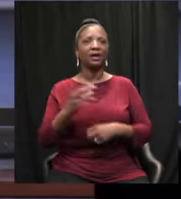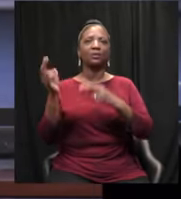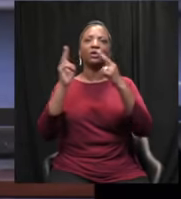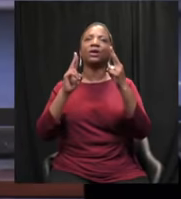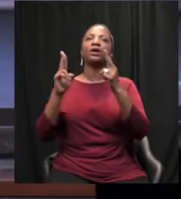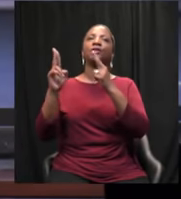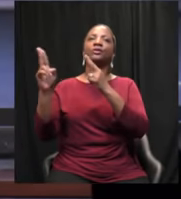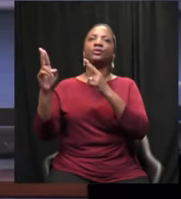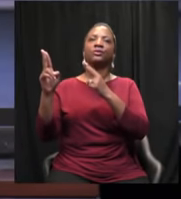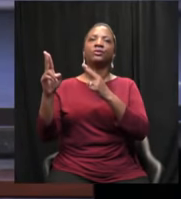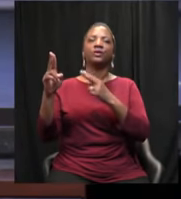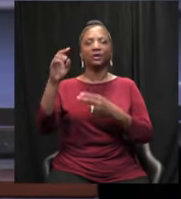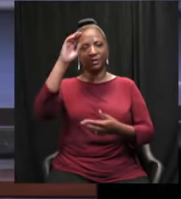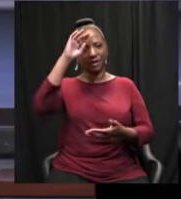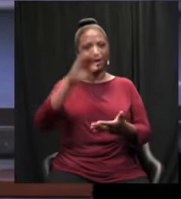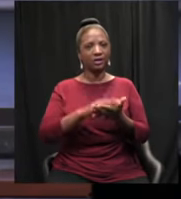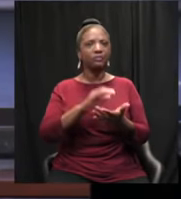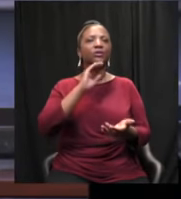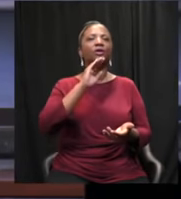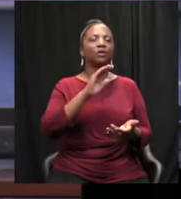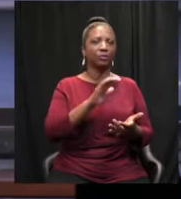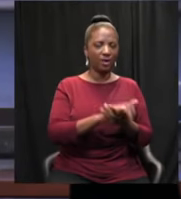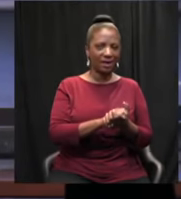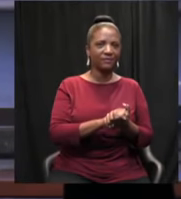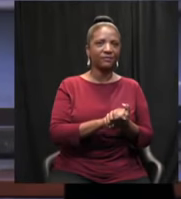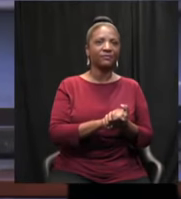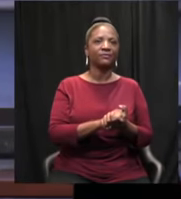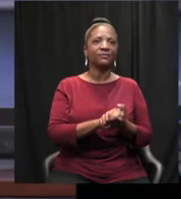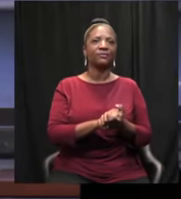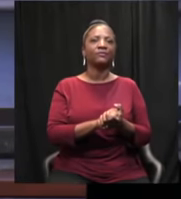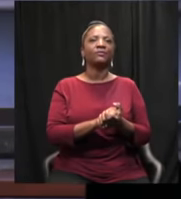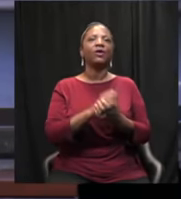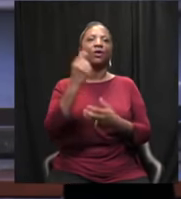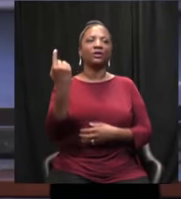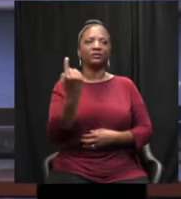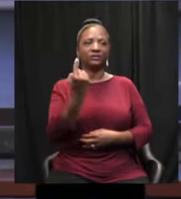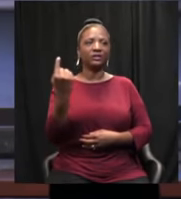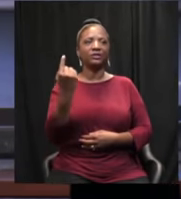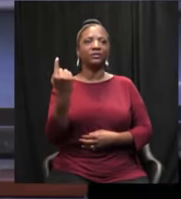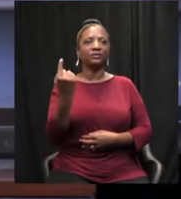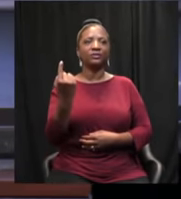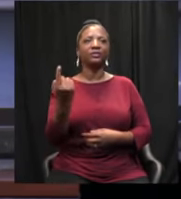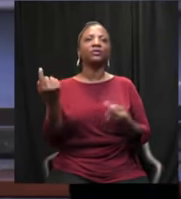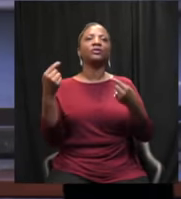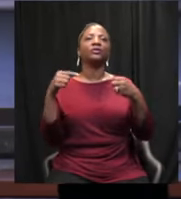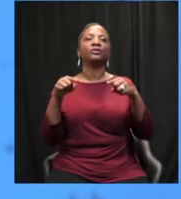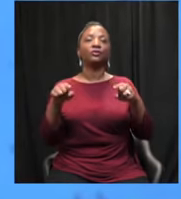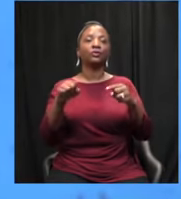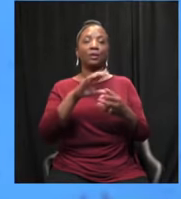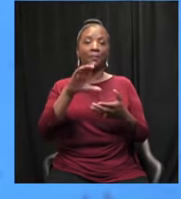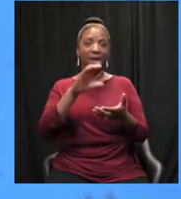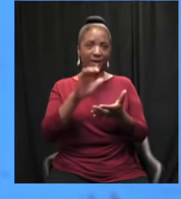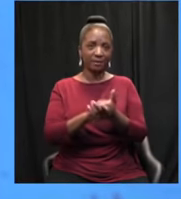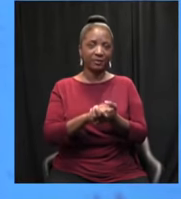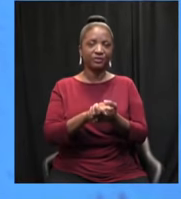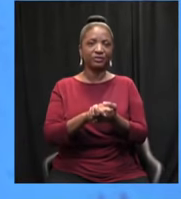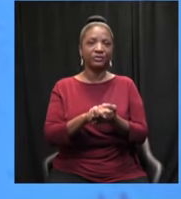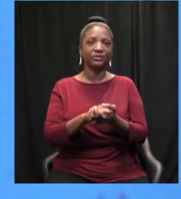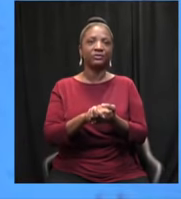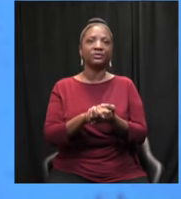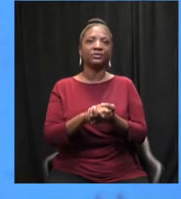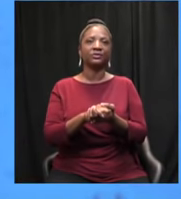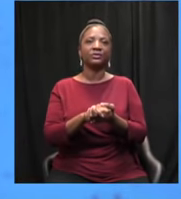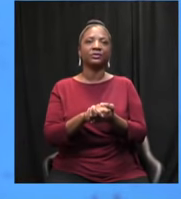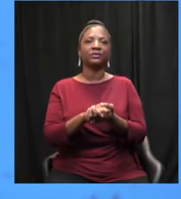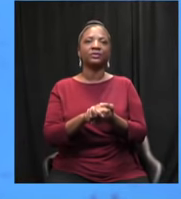just want to honor you, Jesus, as a single or in my marriage. I just want to honor you because I know if I honor you, you'll